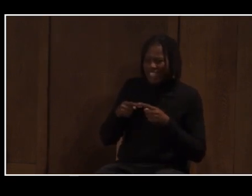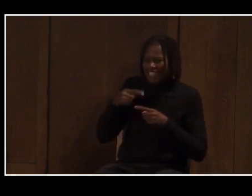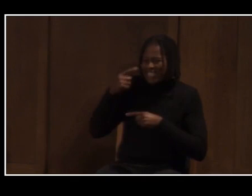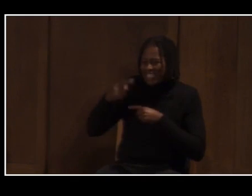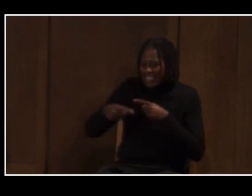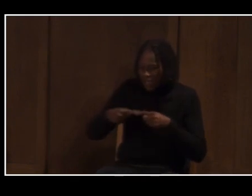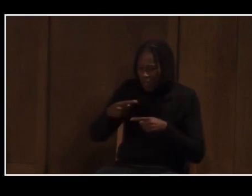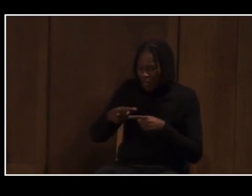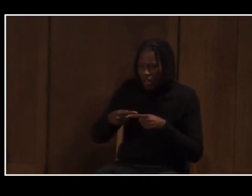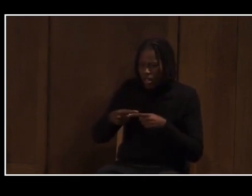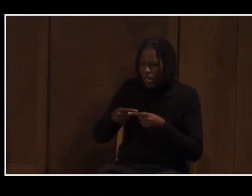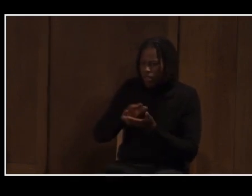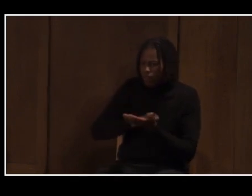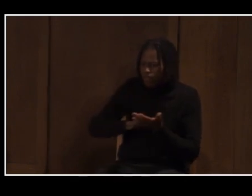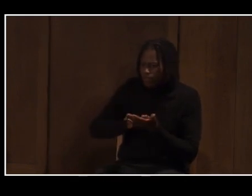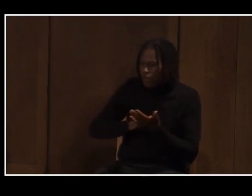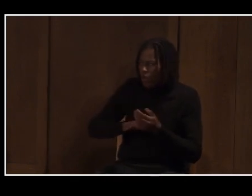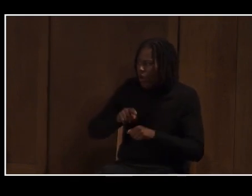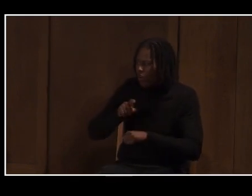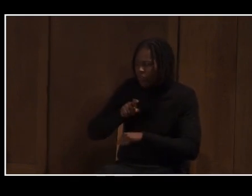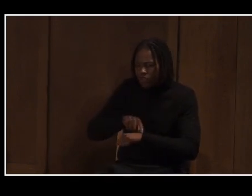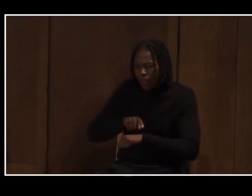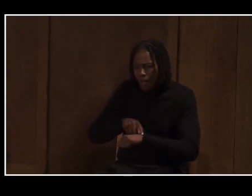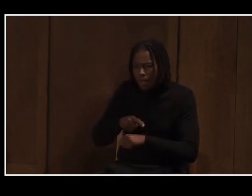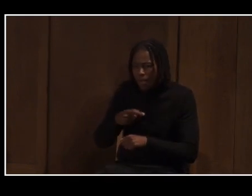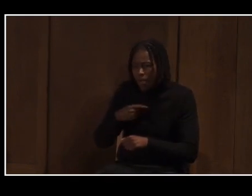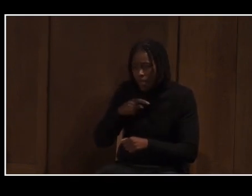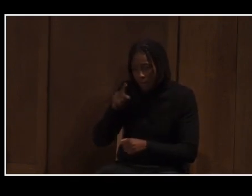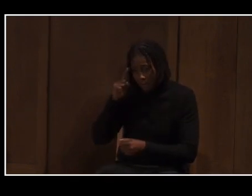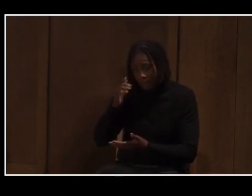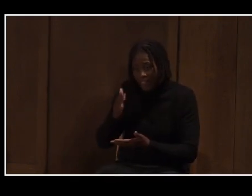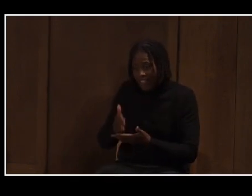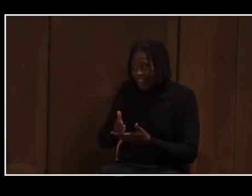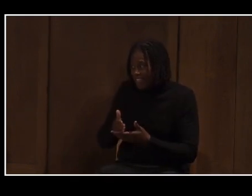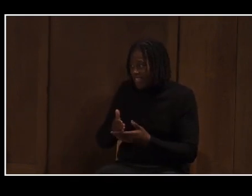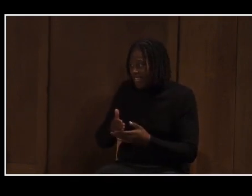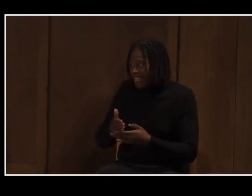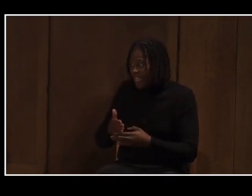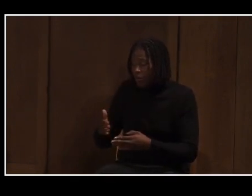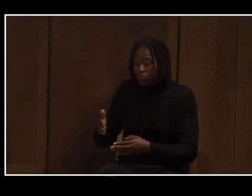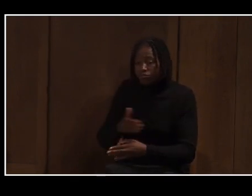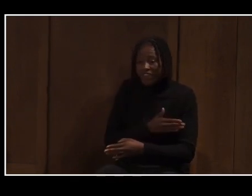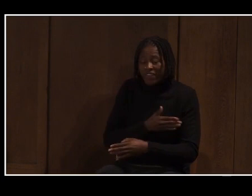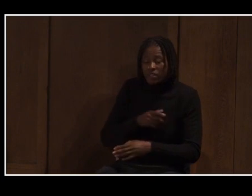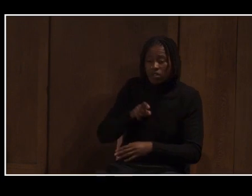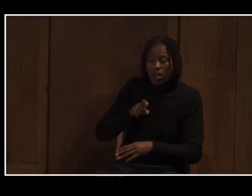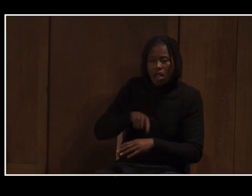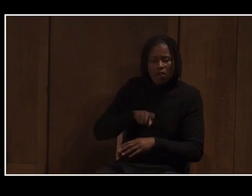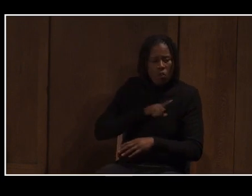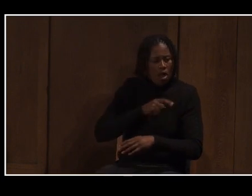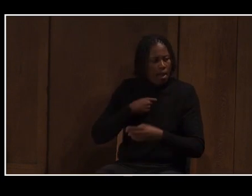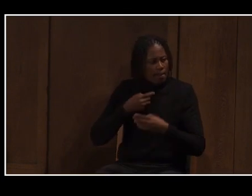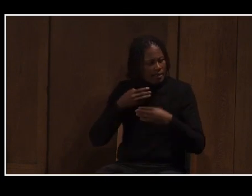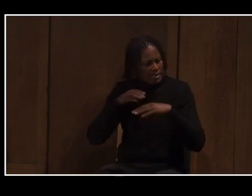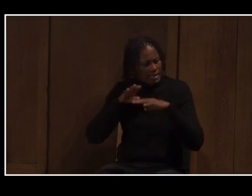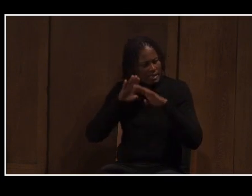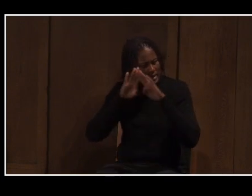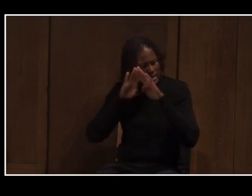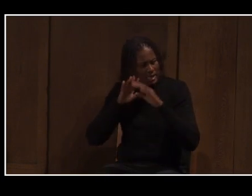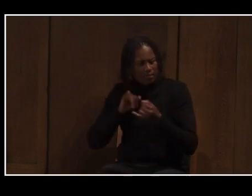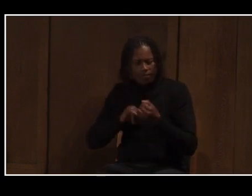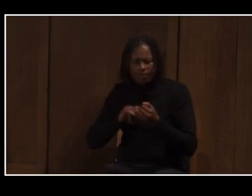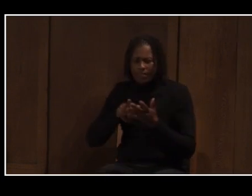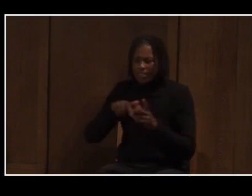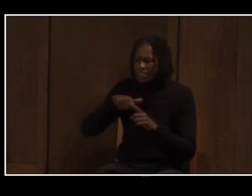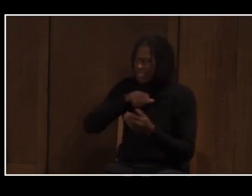and this idea that, so I believe in previous lives, I'm religious, I'm Sikh. And, you know, the